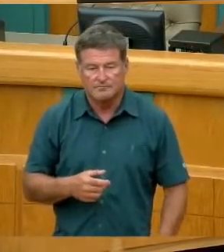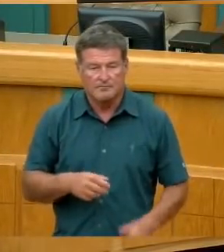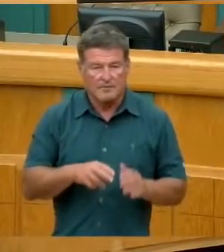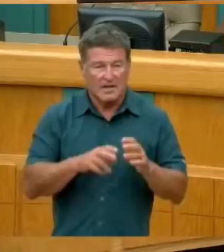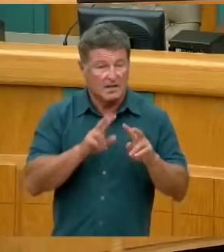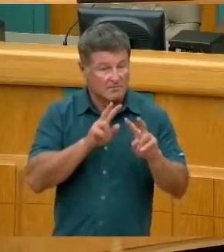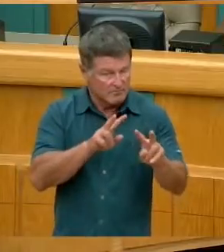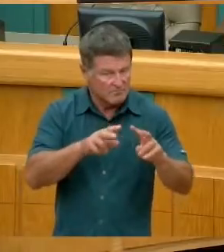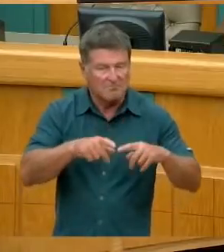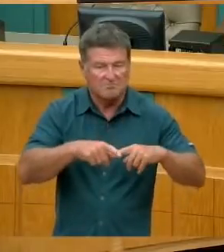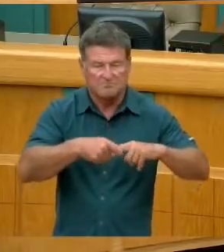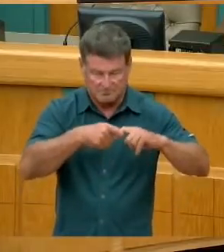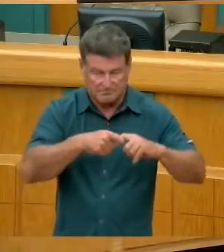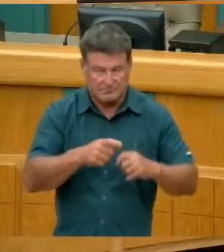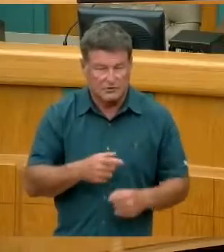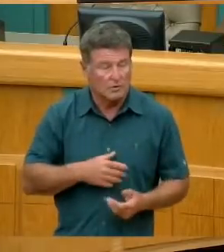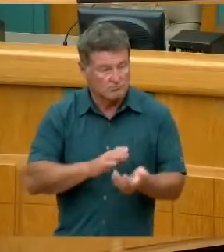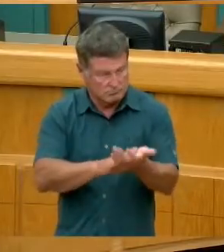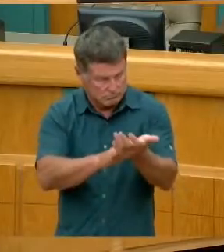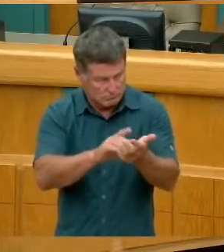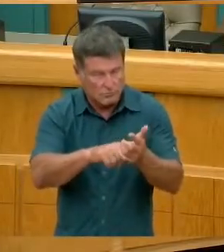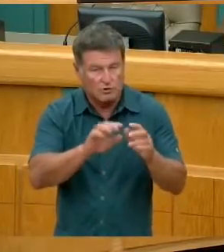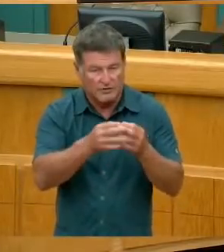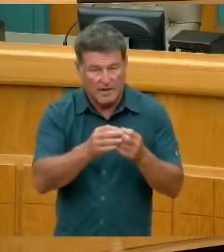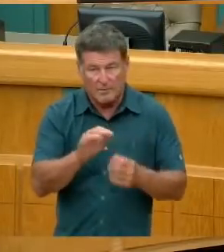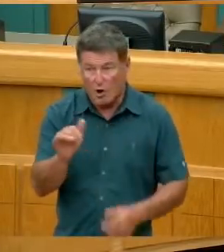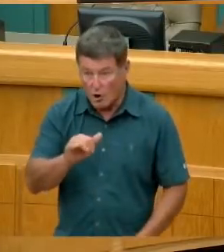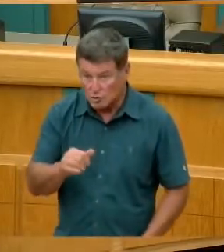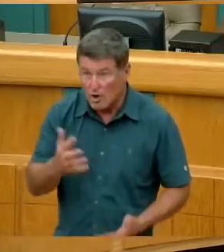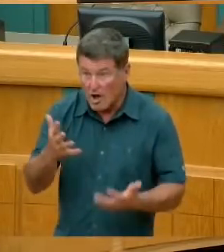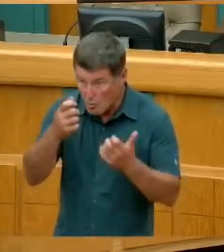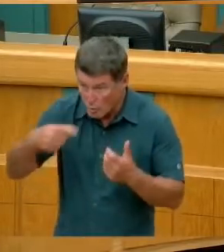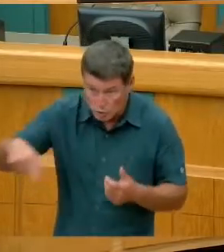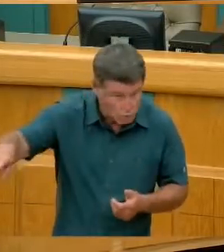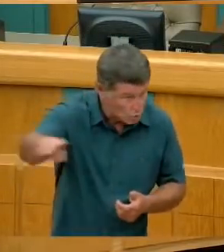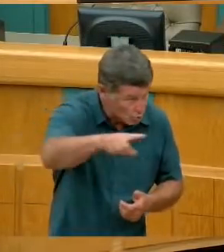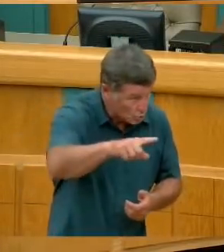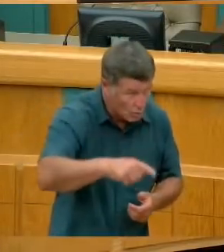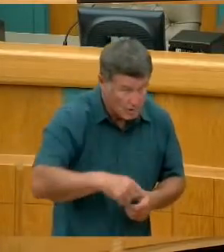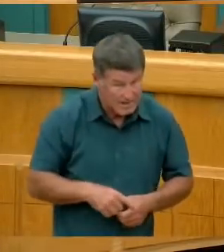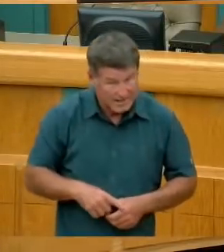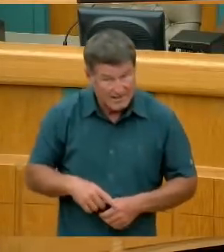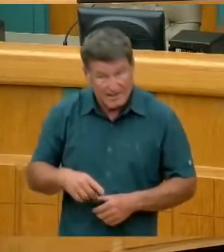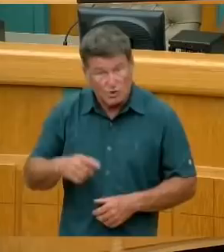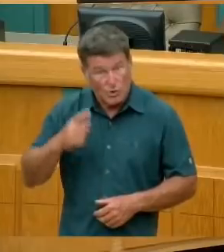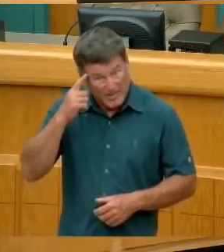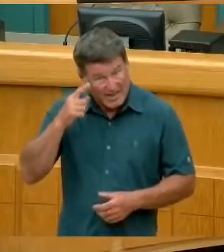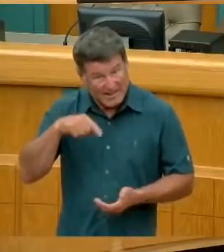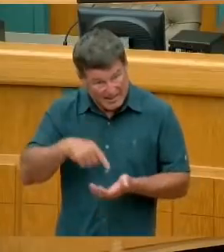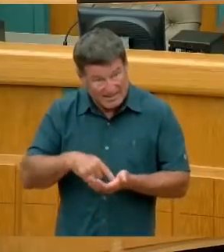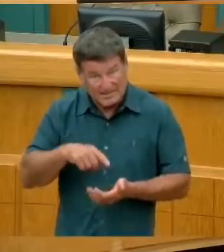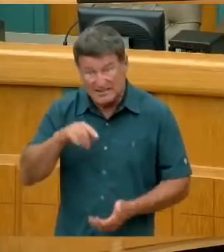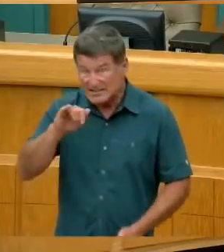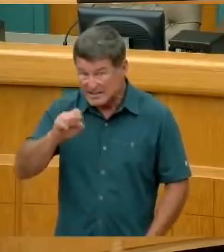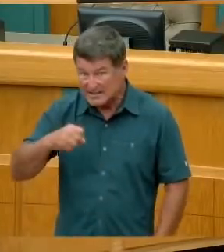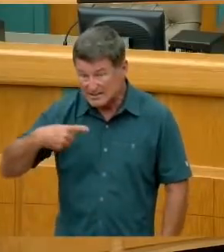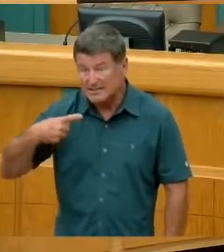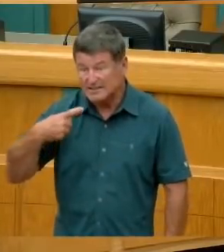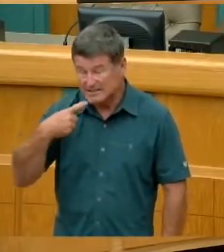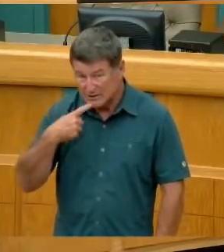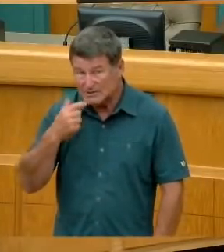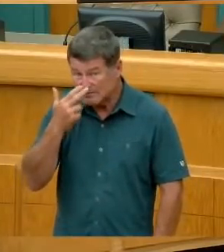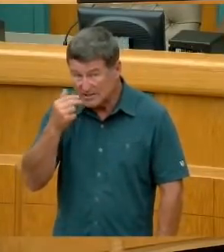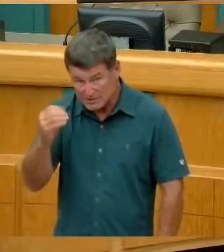those decisions. I commend them on taking this seriously, and I implore upon all of you to do the same. Now, as your police